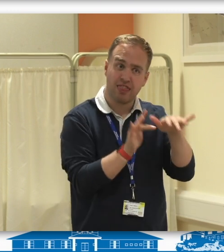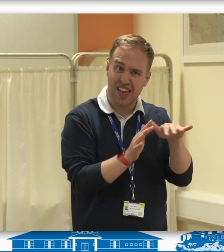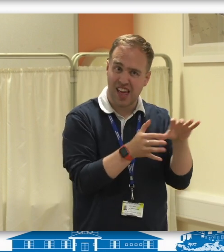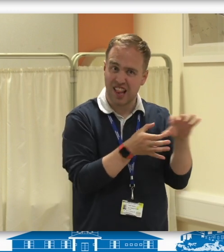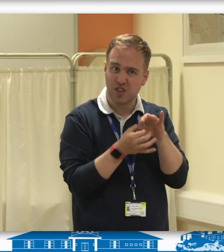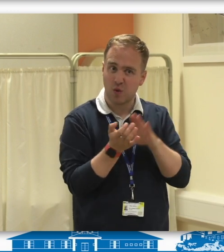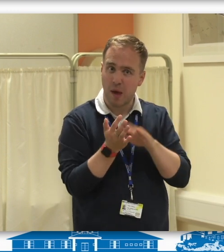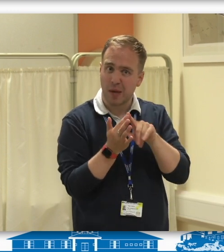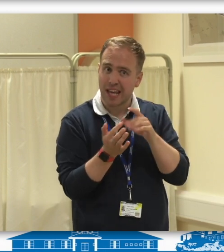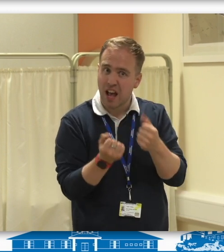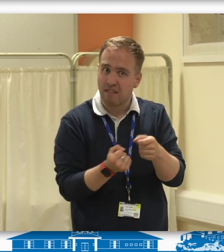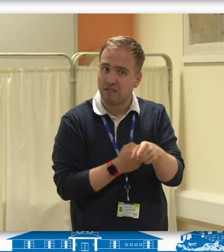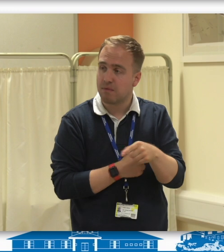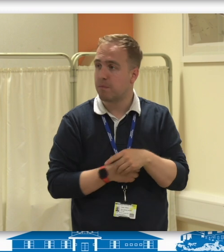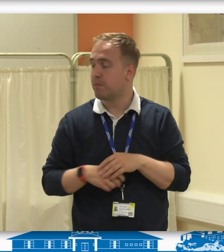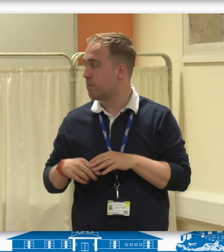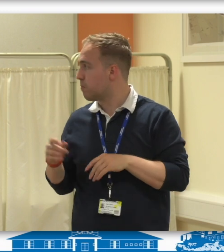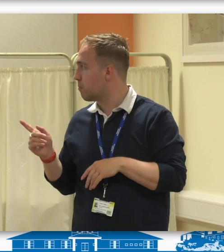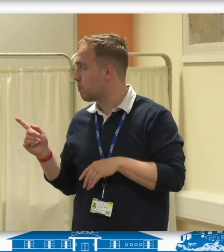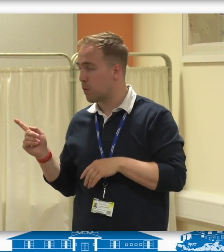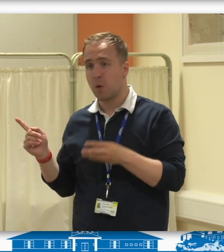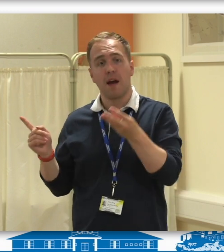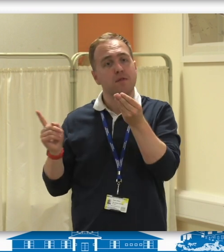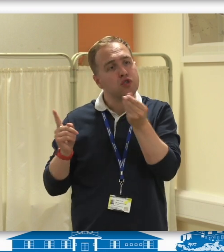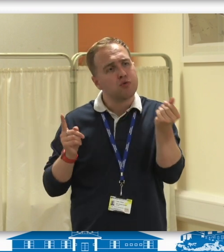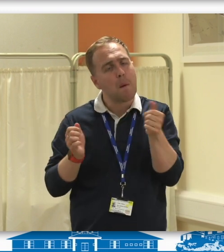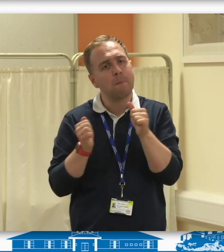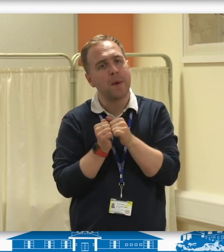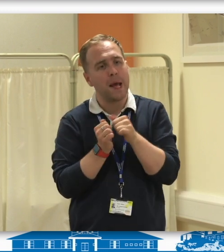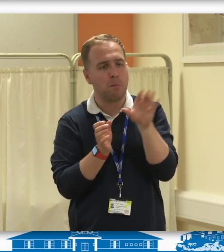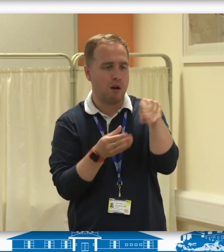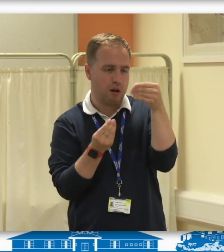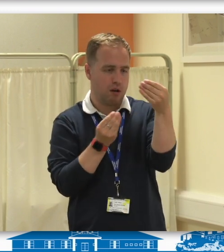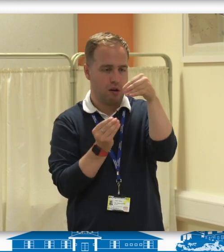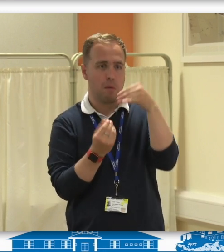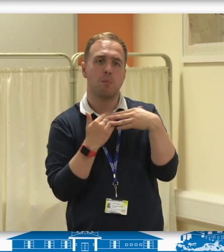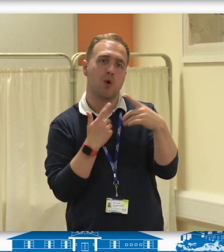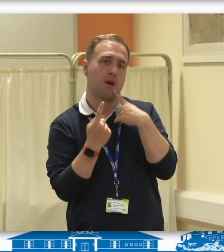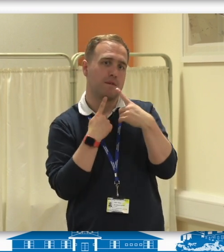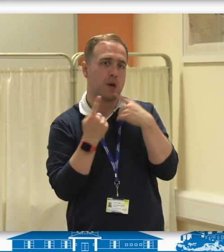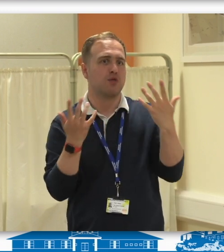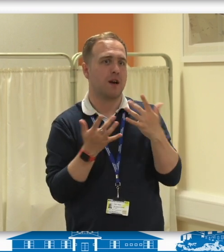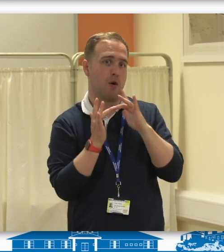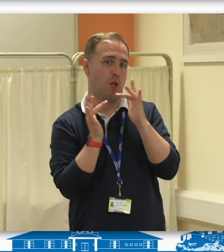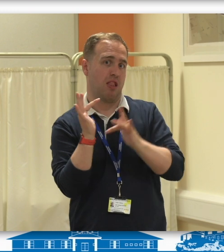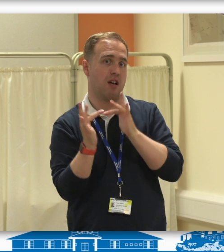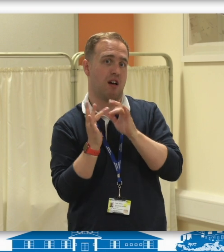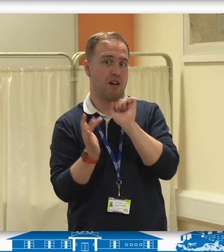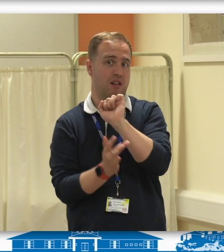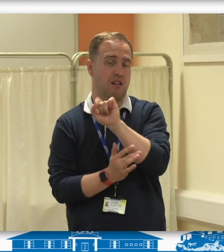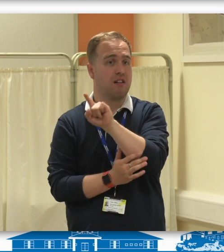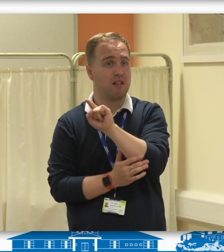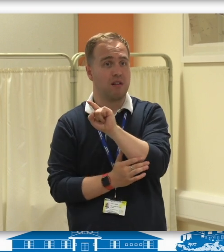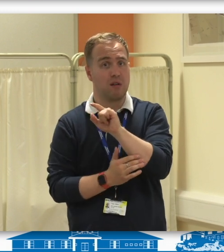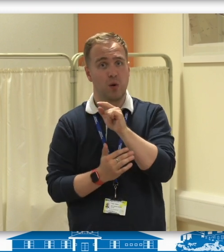for people to pick up? We have some paper leaflets, but most of our information is online now, primarily